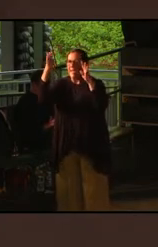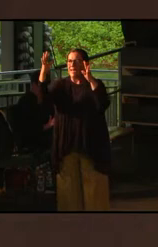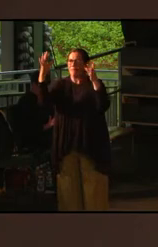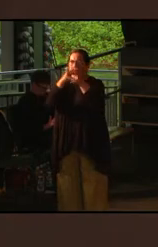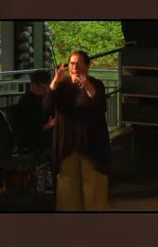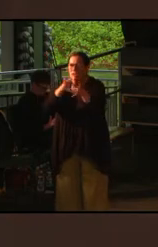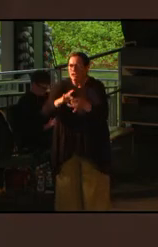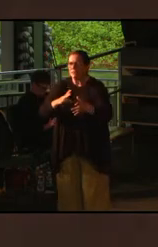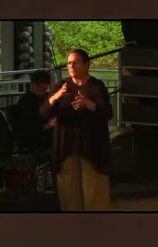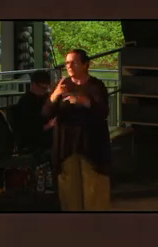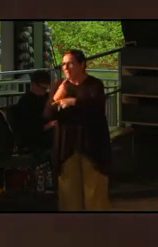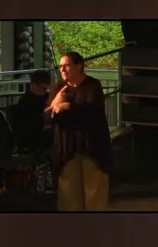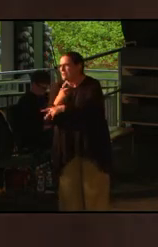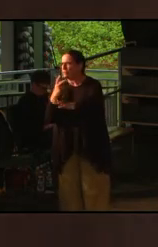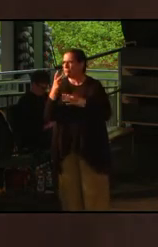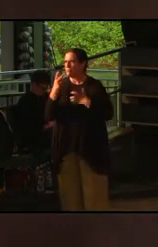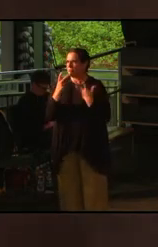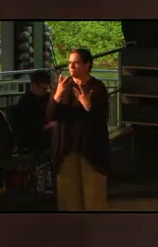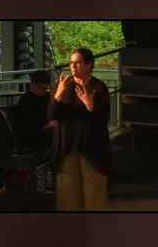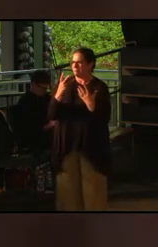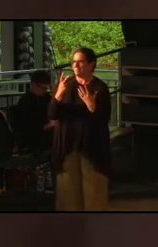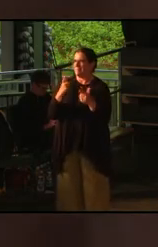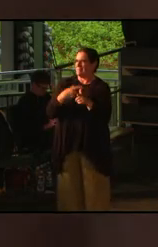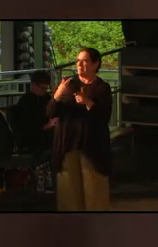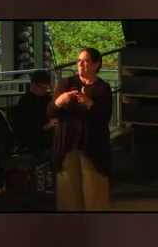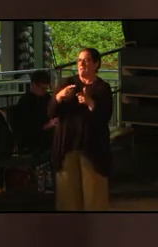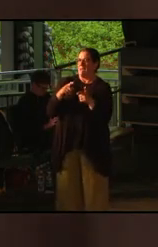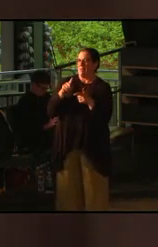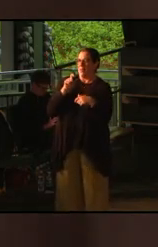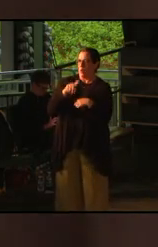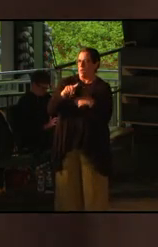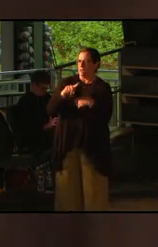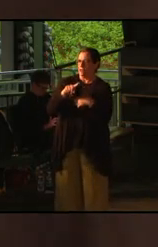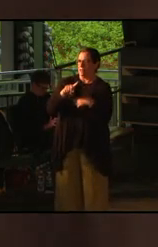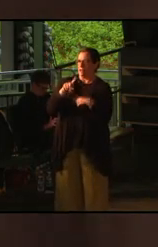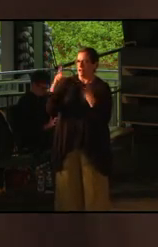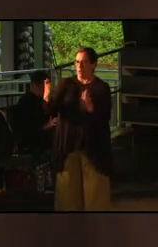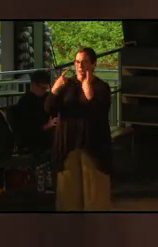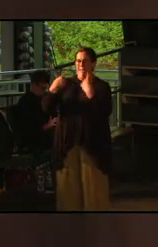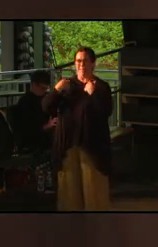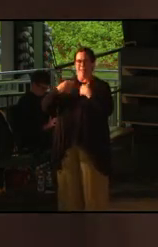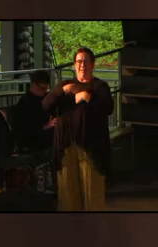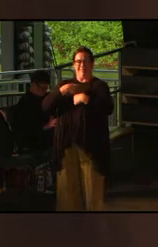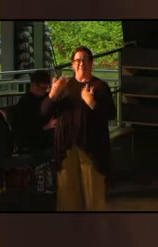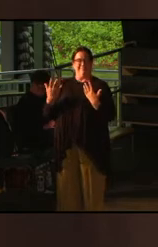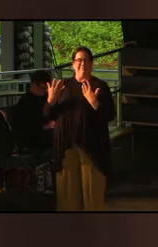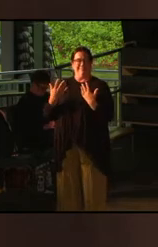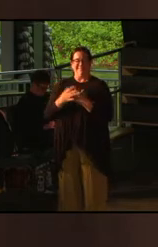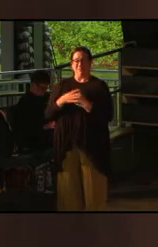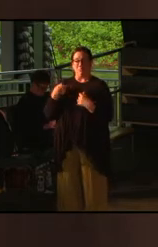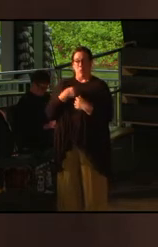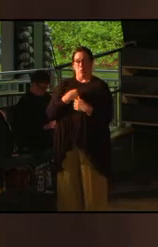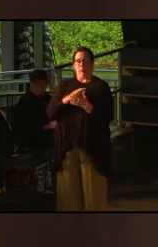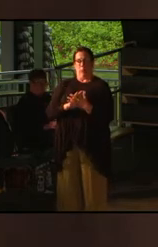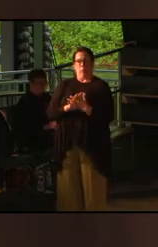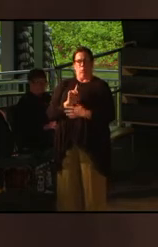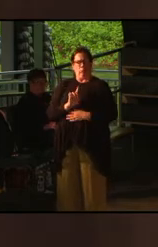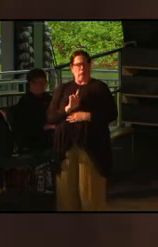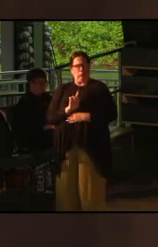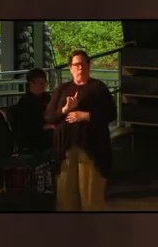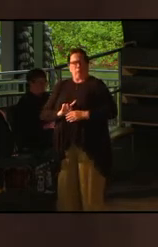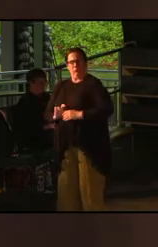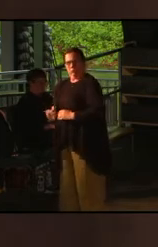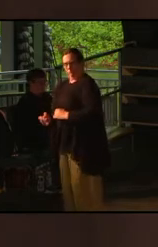and calculations. And then you turned those questions on us. And we scurried back to our offices for a quick